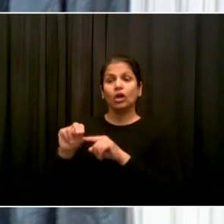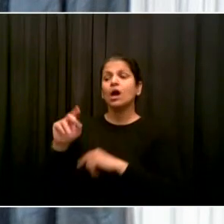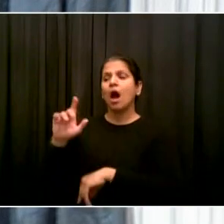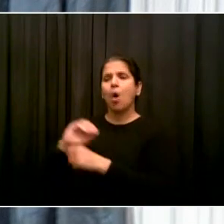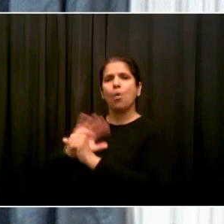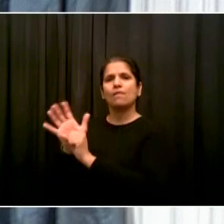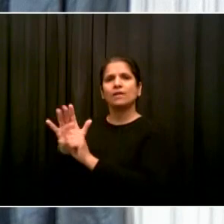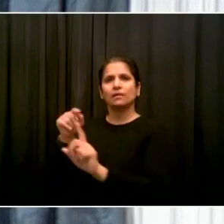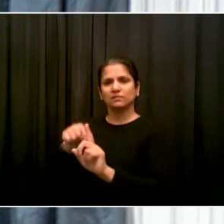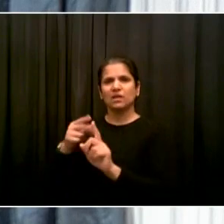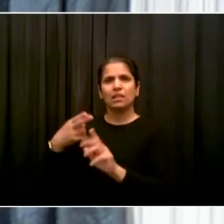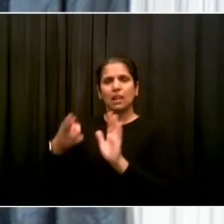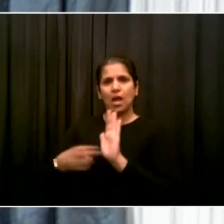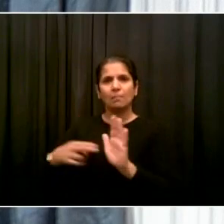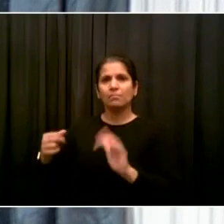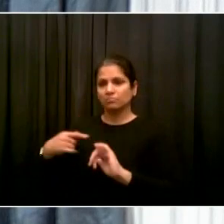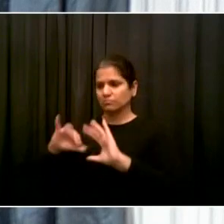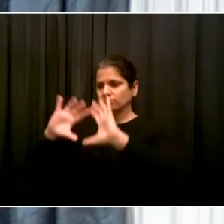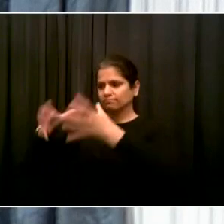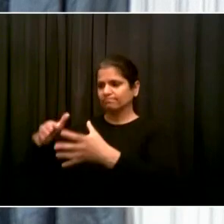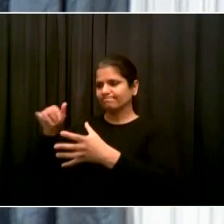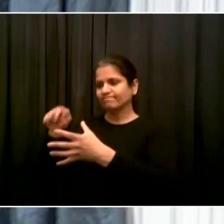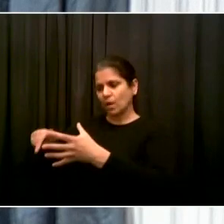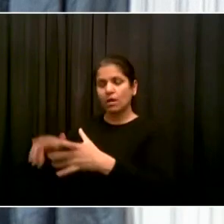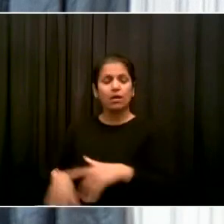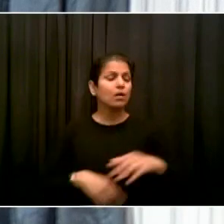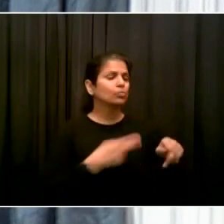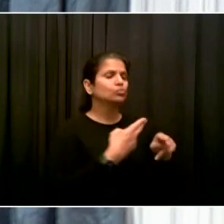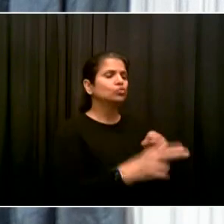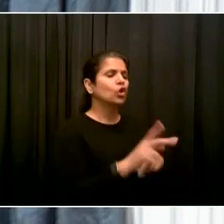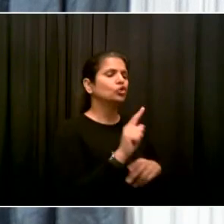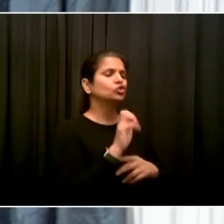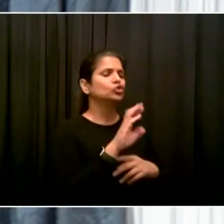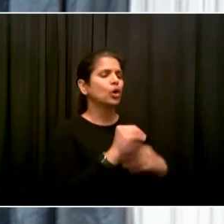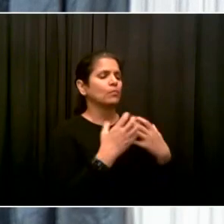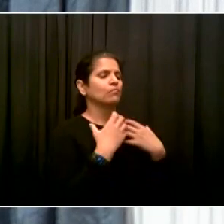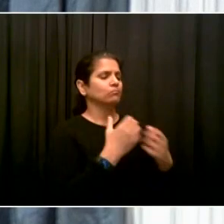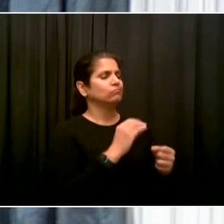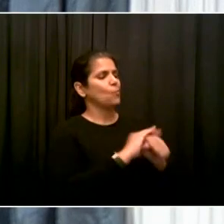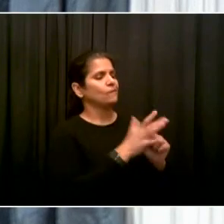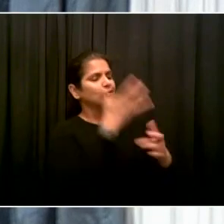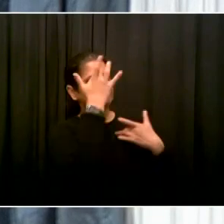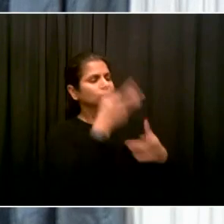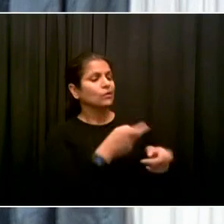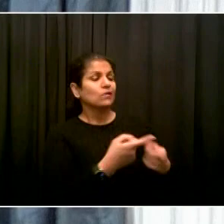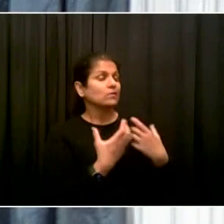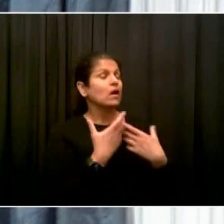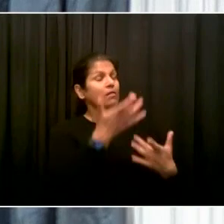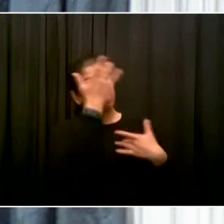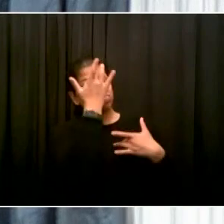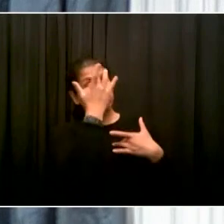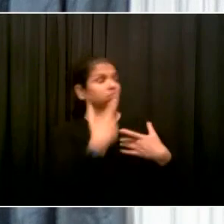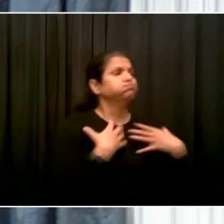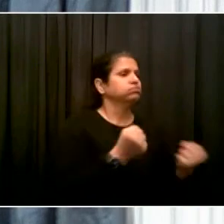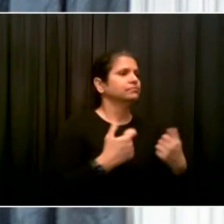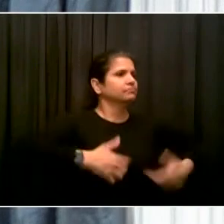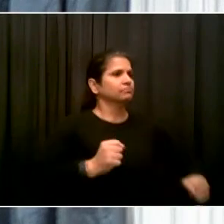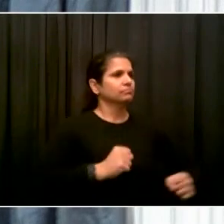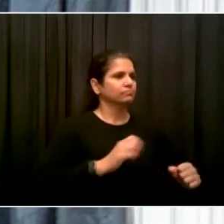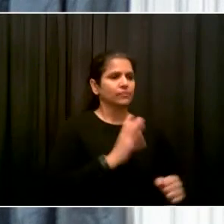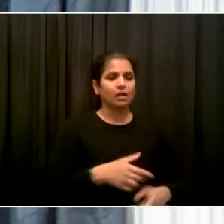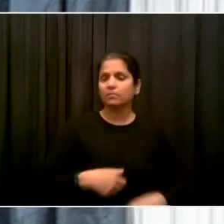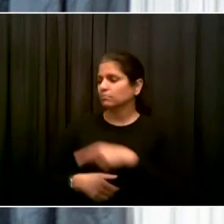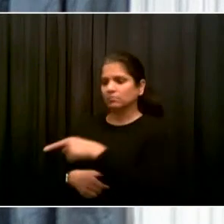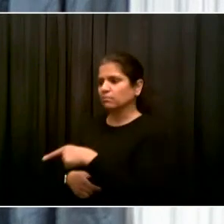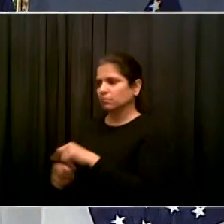fair recovery for all New Yorkers so that we can deliver support to the communities that have been most affected by COVID-19. Thank you very much for your time, and I'm going to